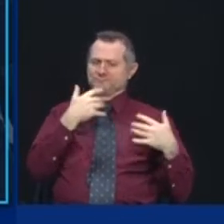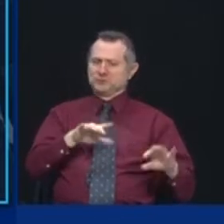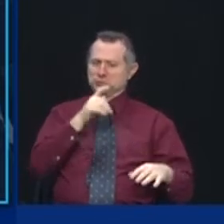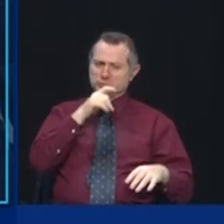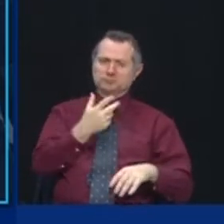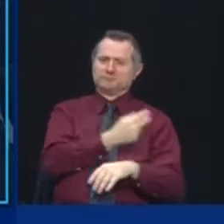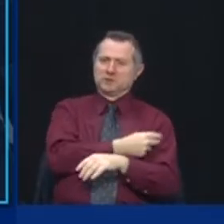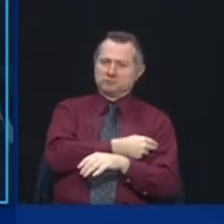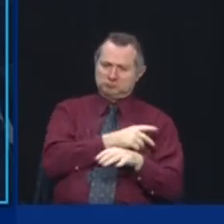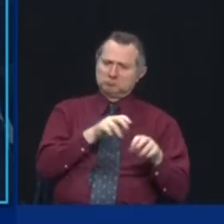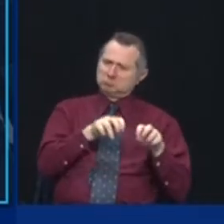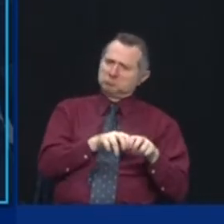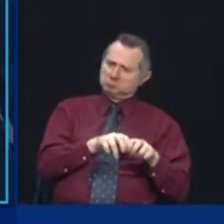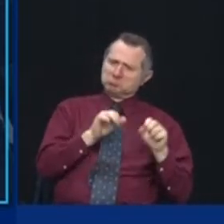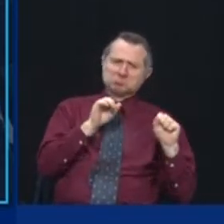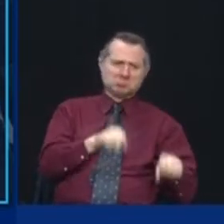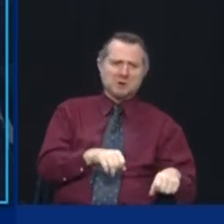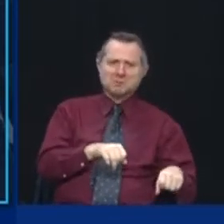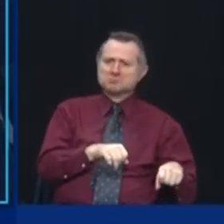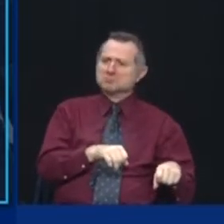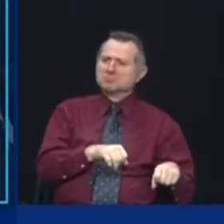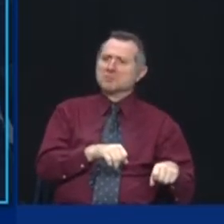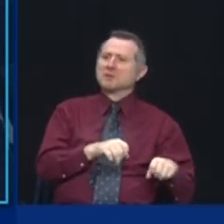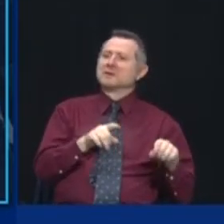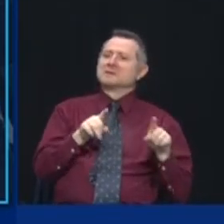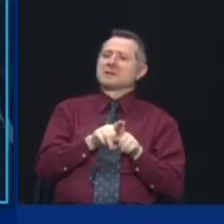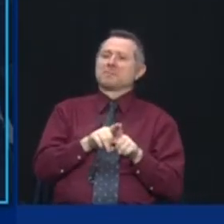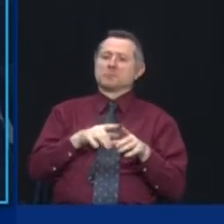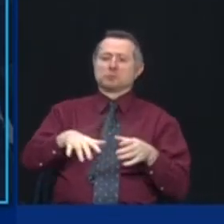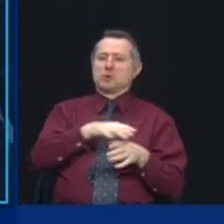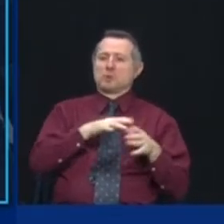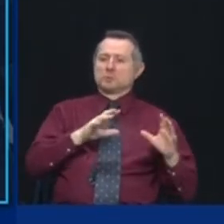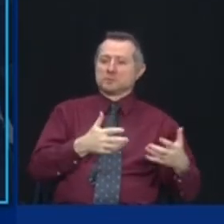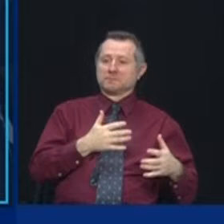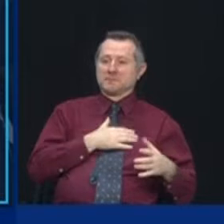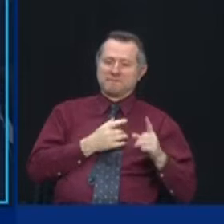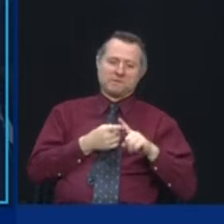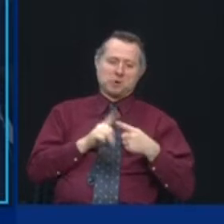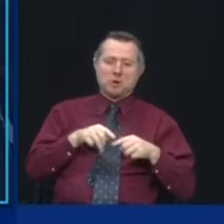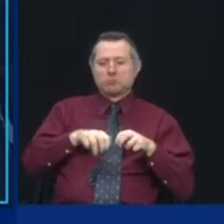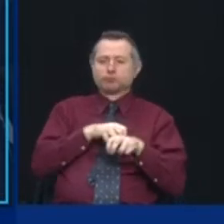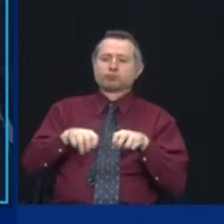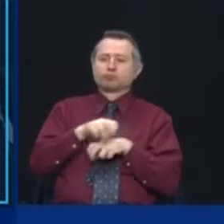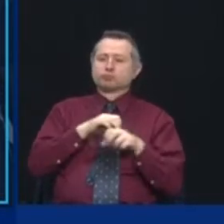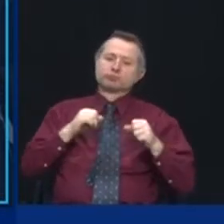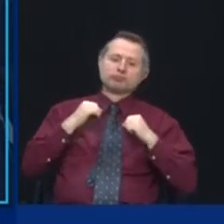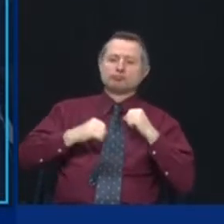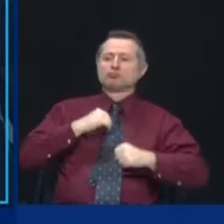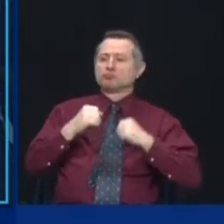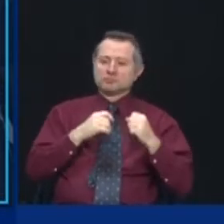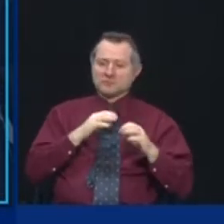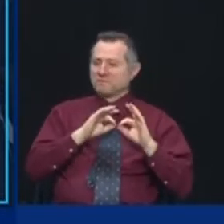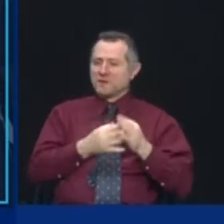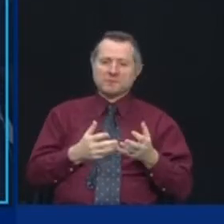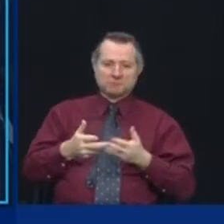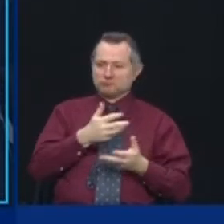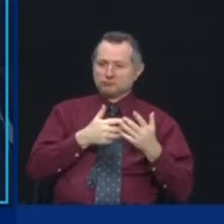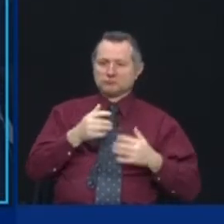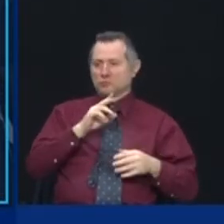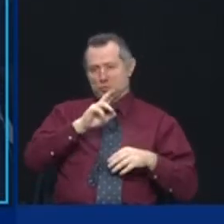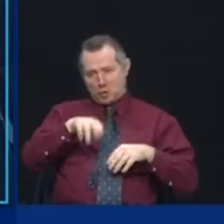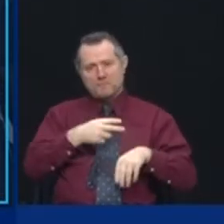to each other in a section, sit next to your friends, sit next to your family, just